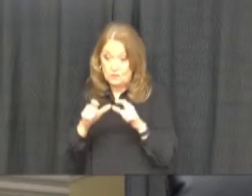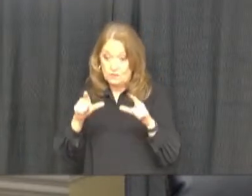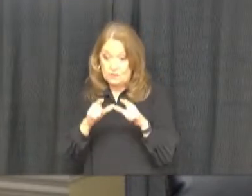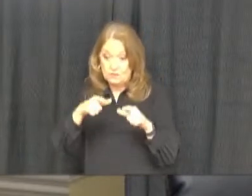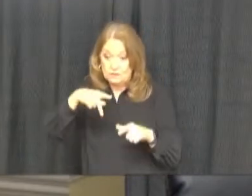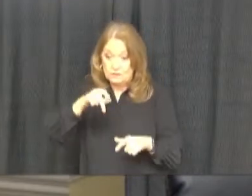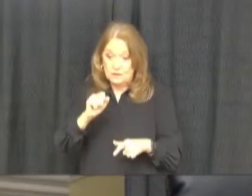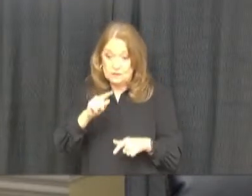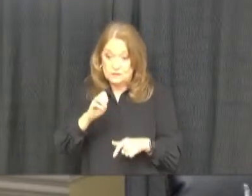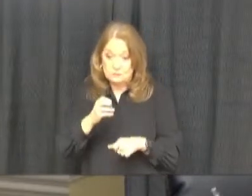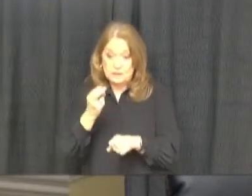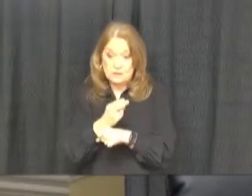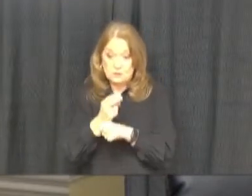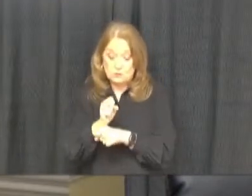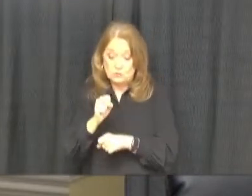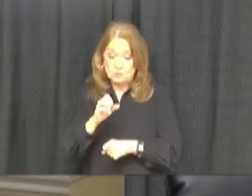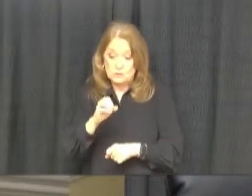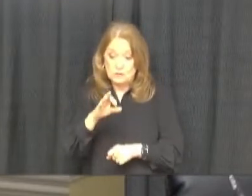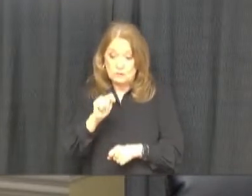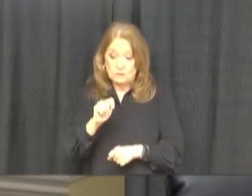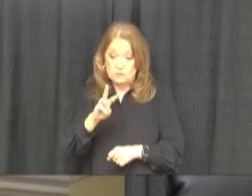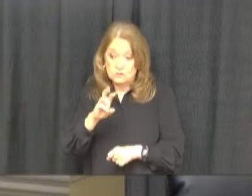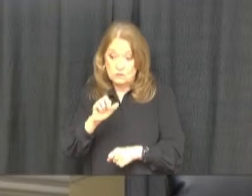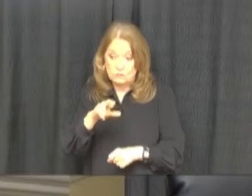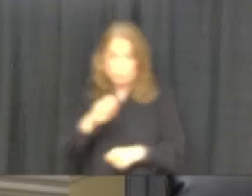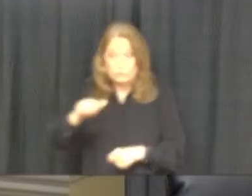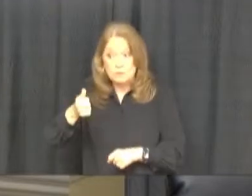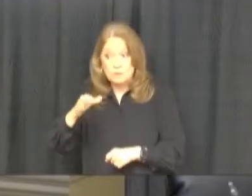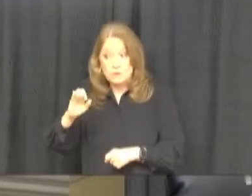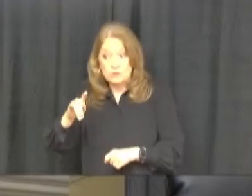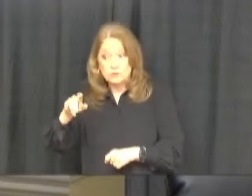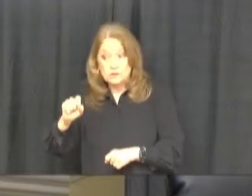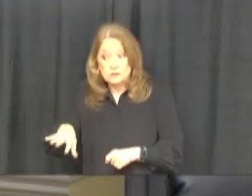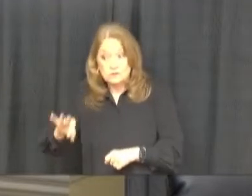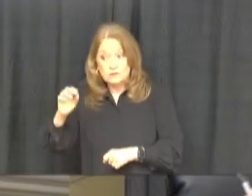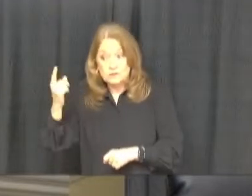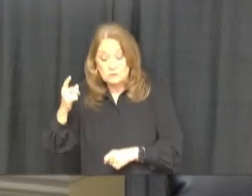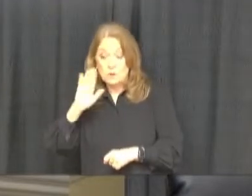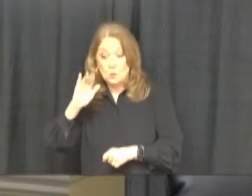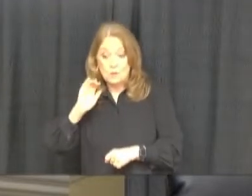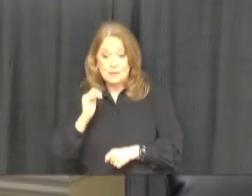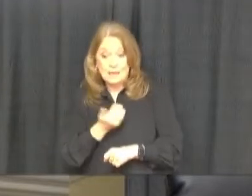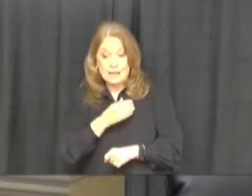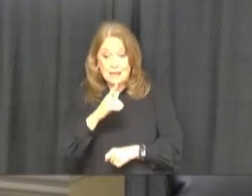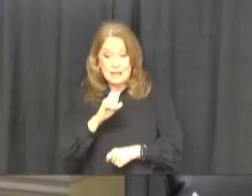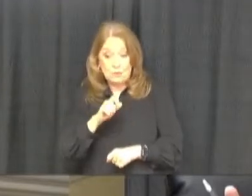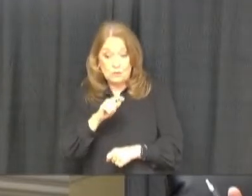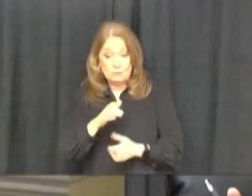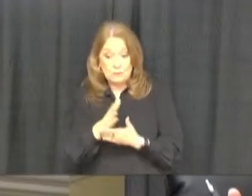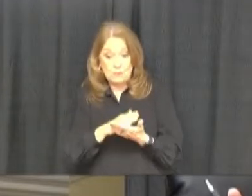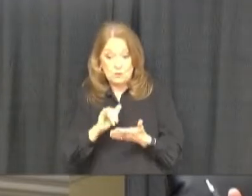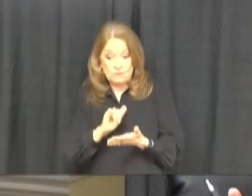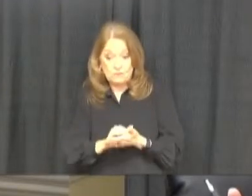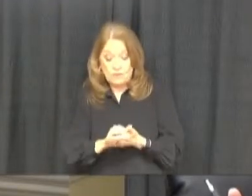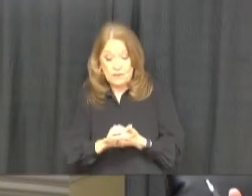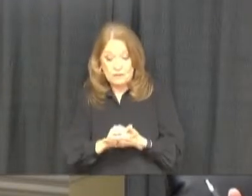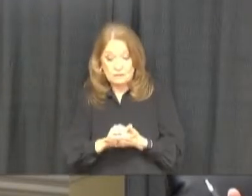using the software from other cities to find someone. Will our data be part of that pool as